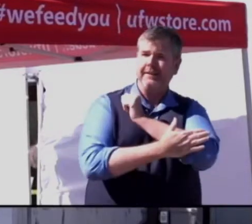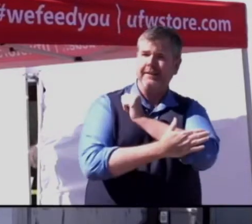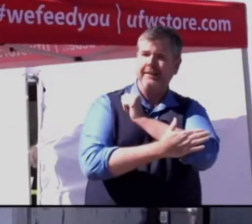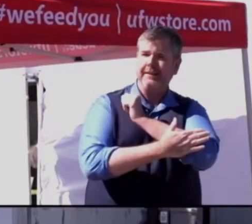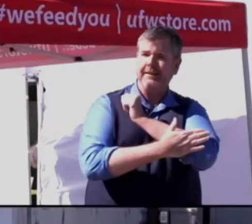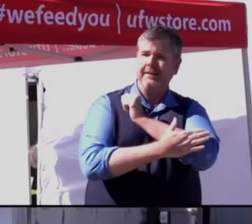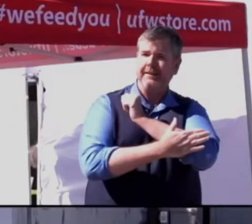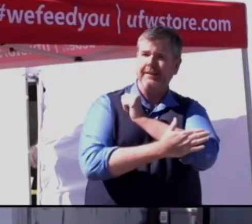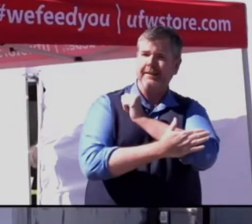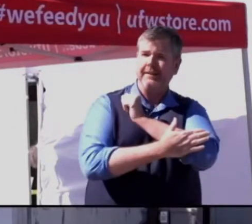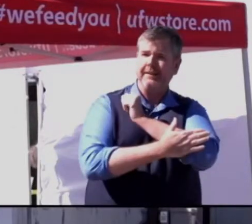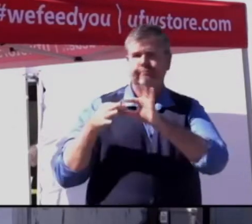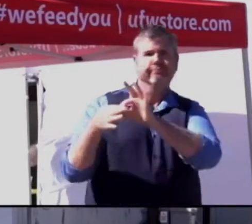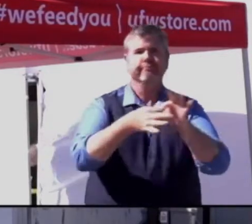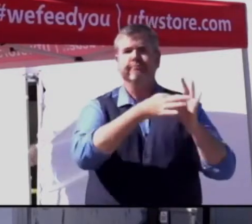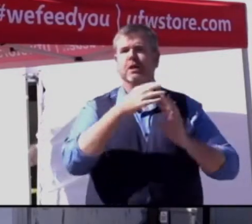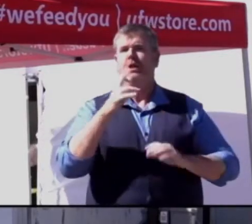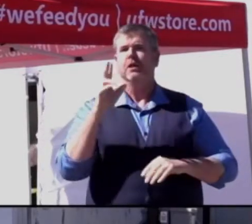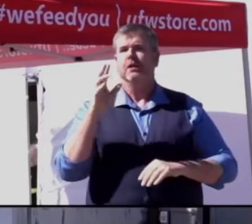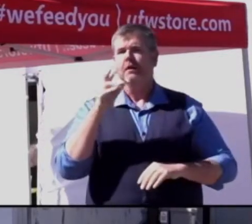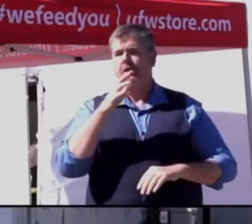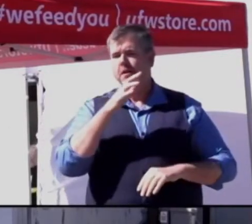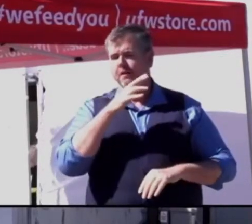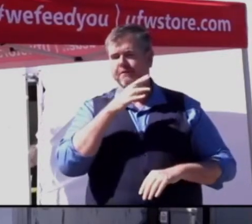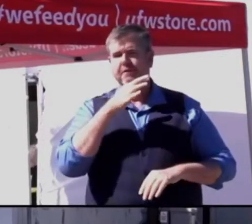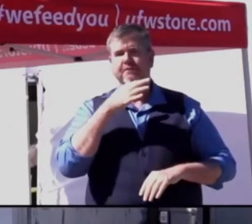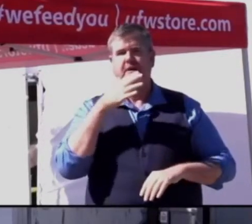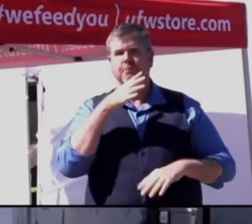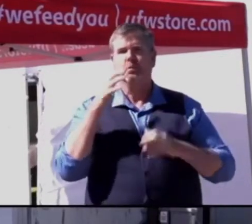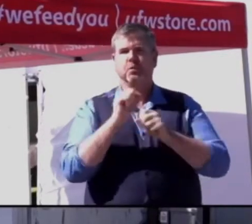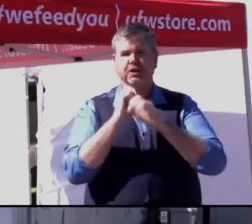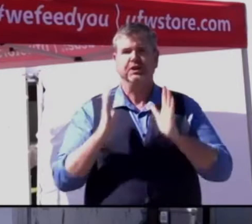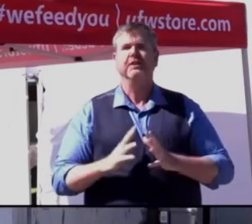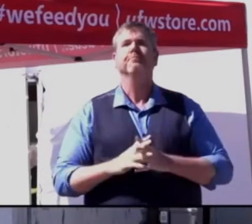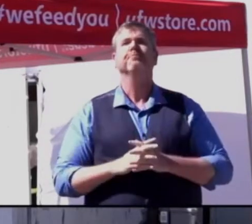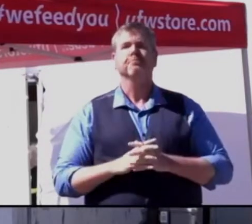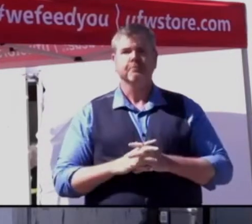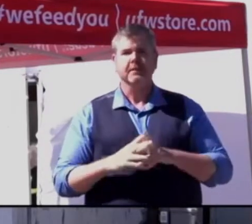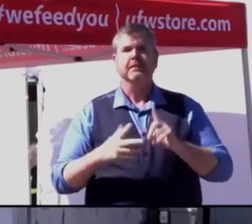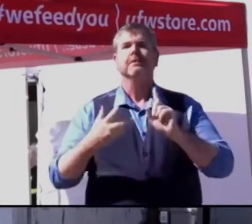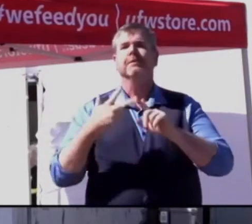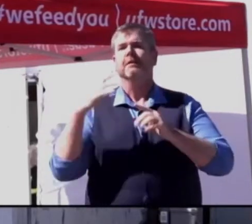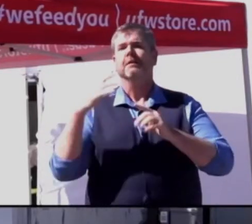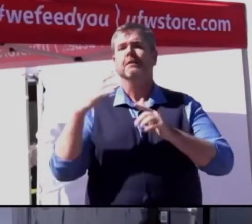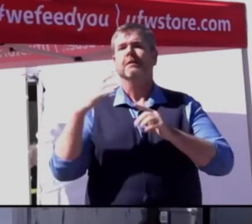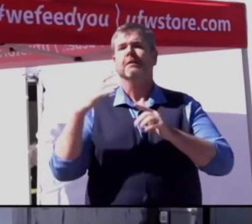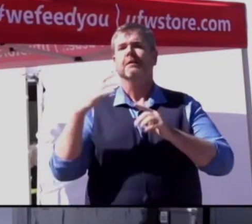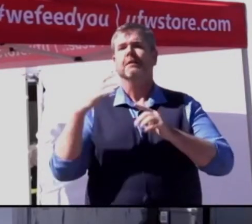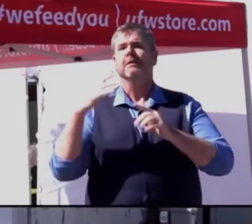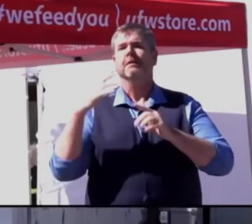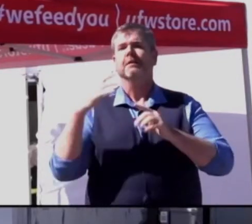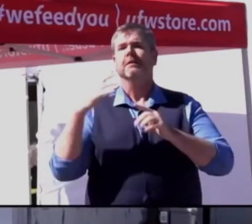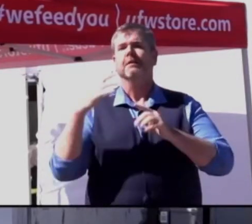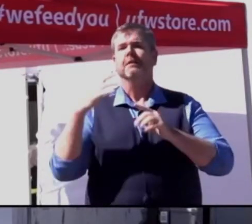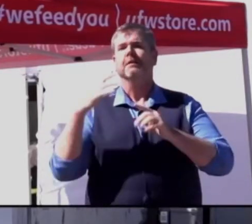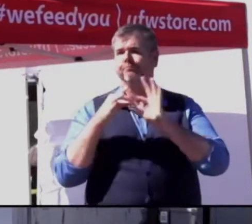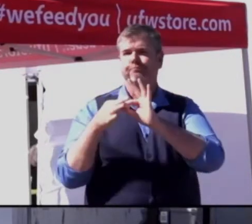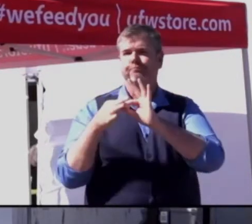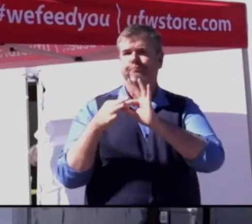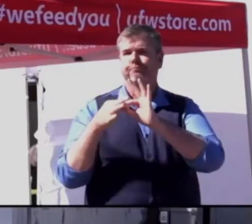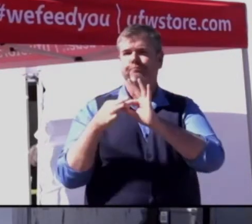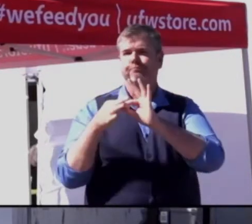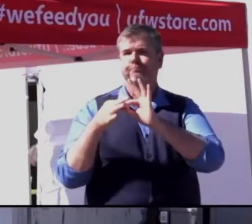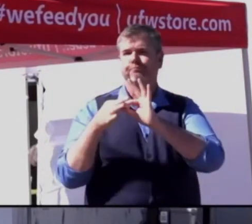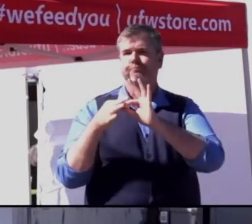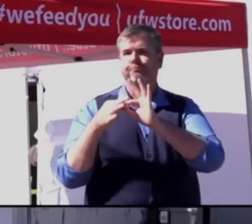Workers, Monterey Mushrooms, and the United Farm Worker Foundation, we will be able to provide